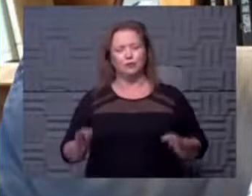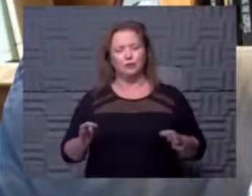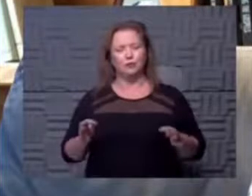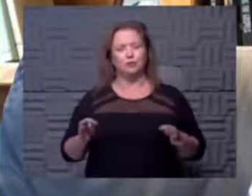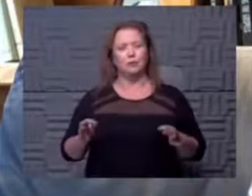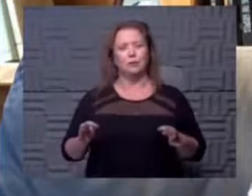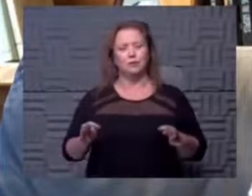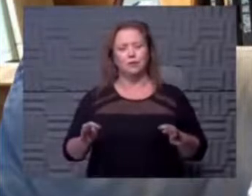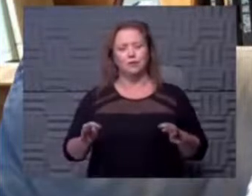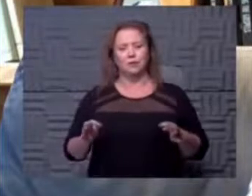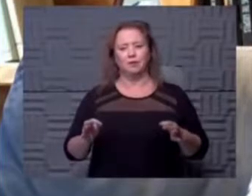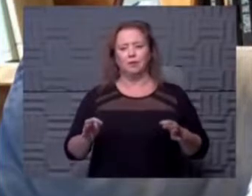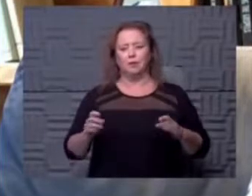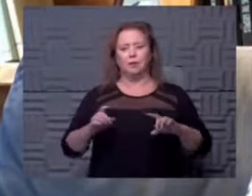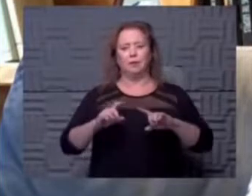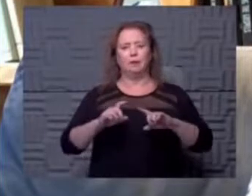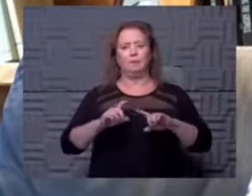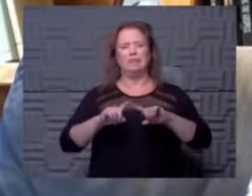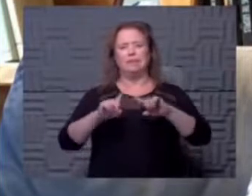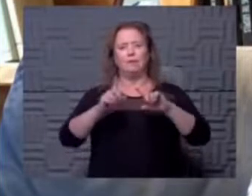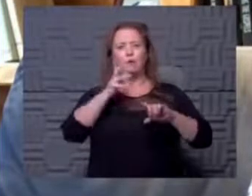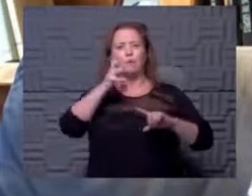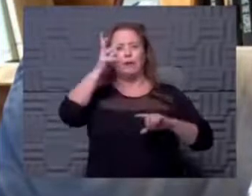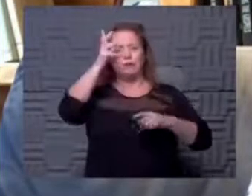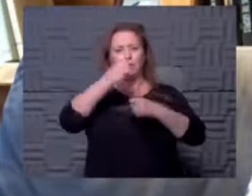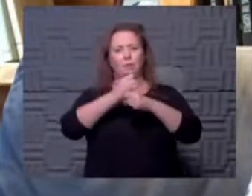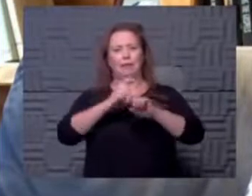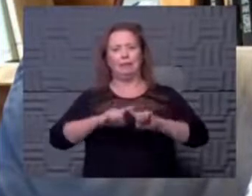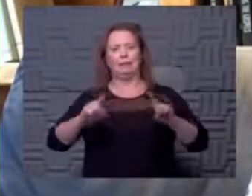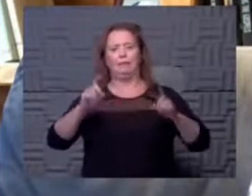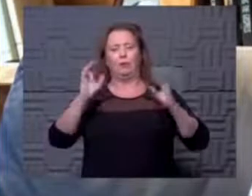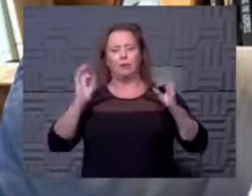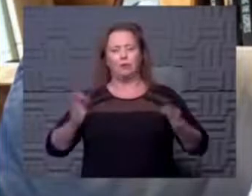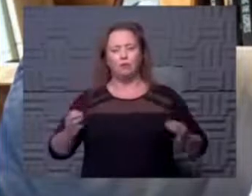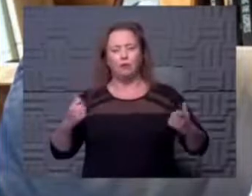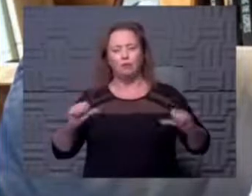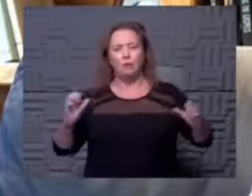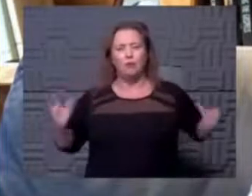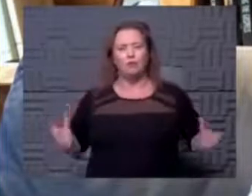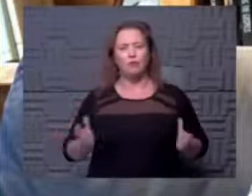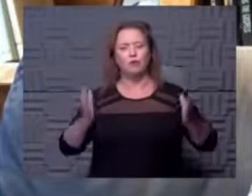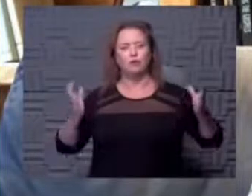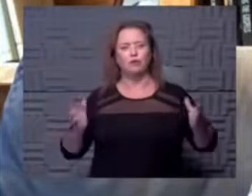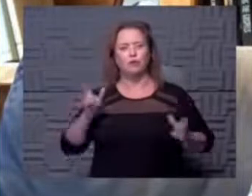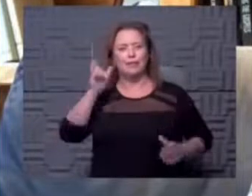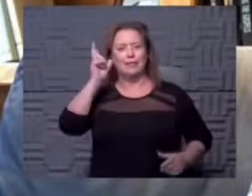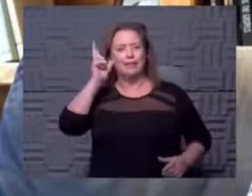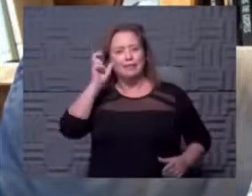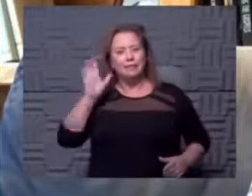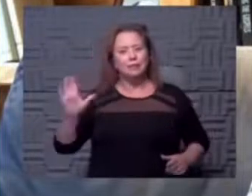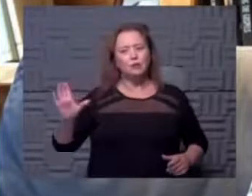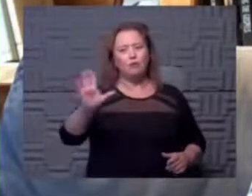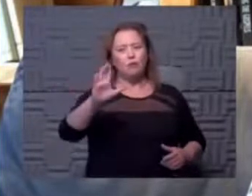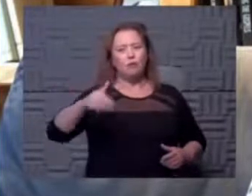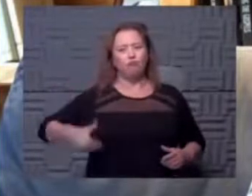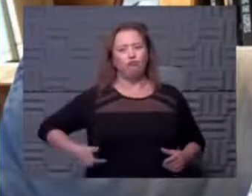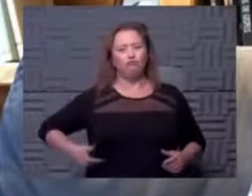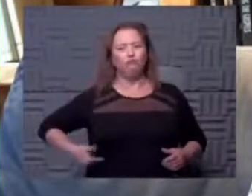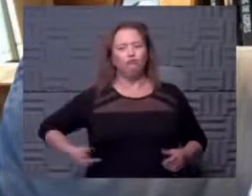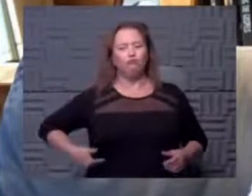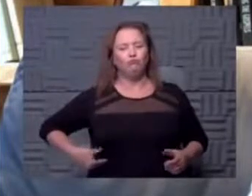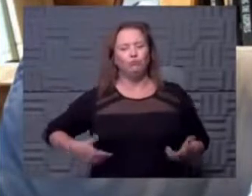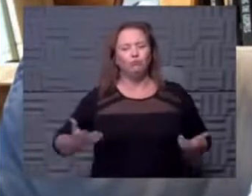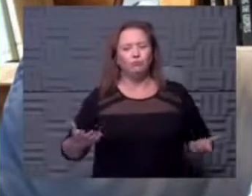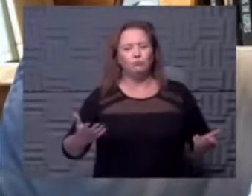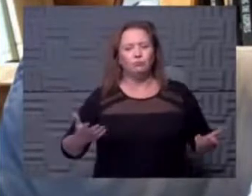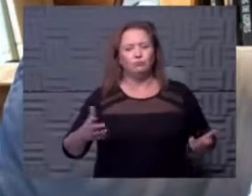be, different parents will make different decisions. And I try to encourage them, listen to your own instincts. And